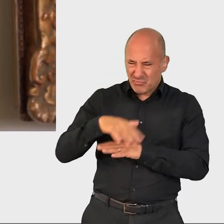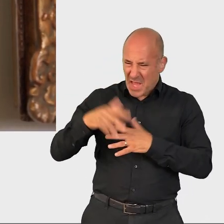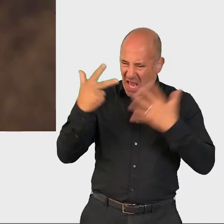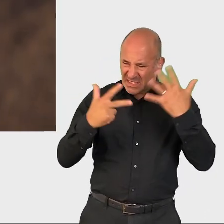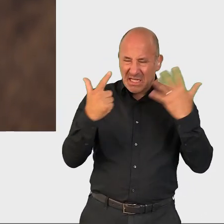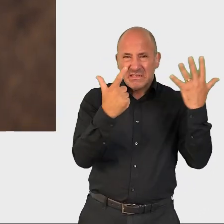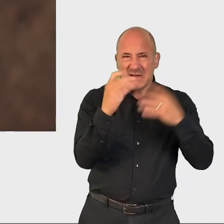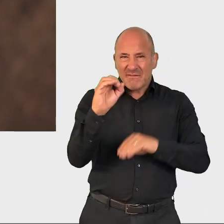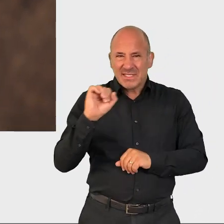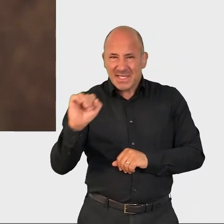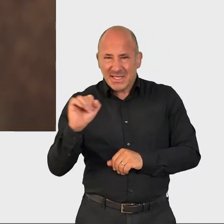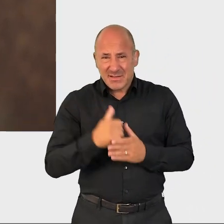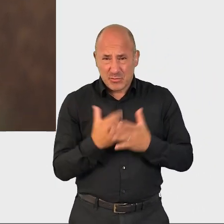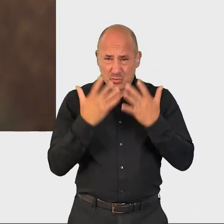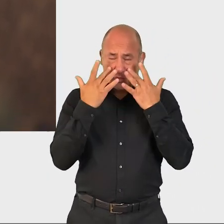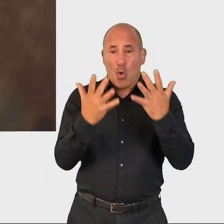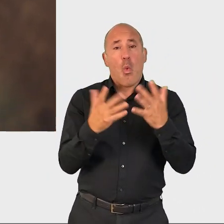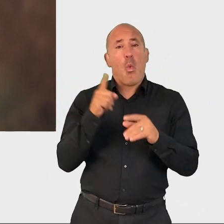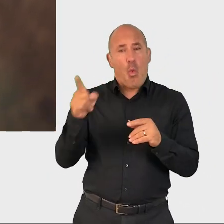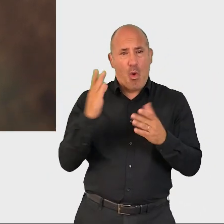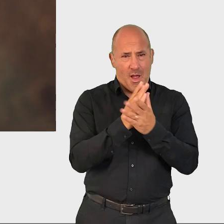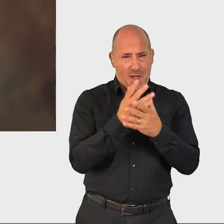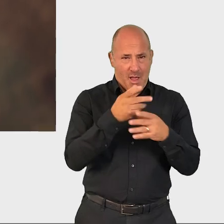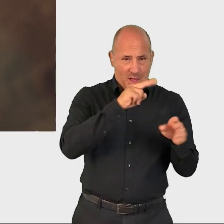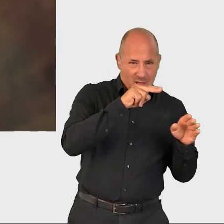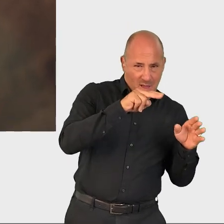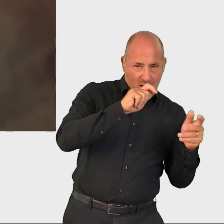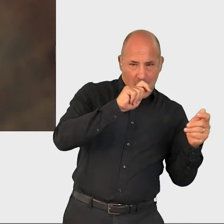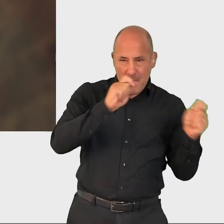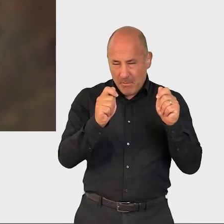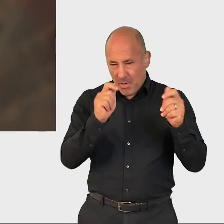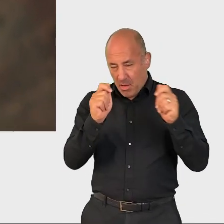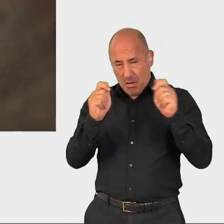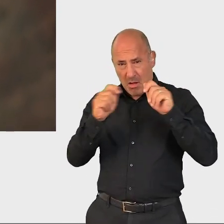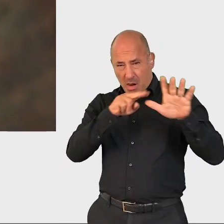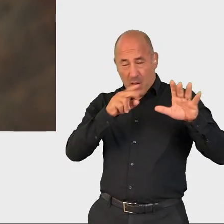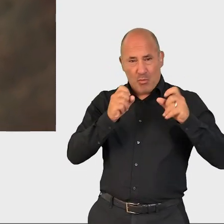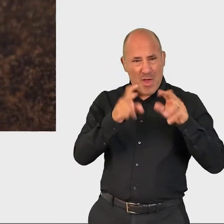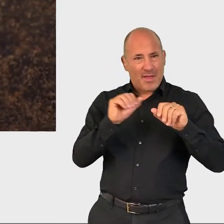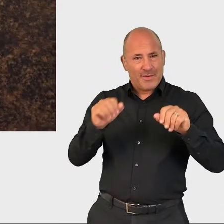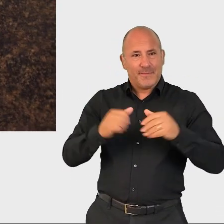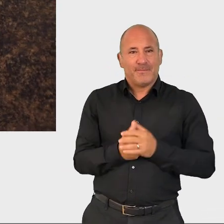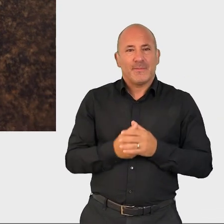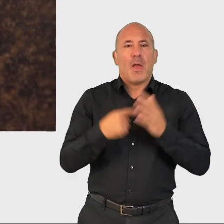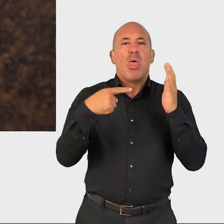which demonstrates the shift in his technique towards creating effects and impressions.